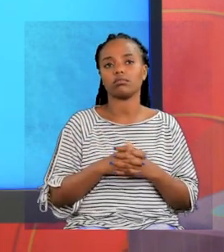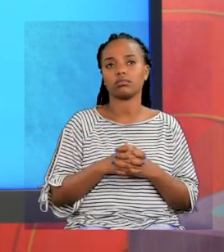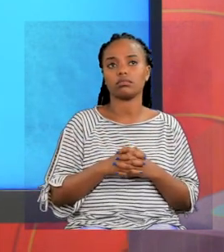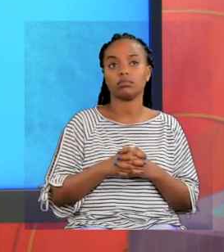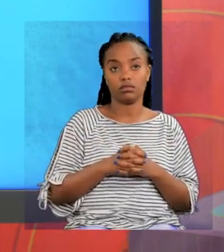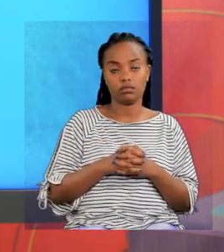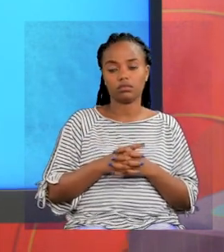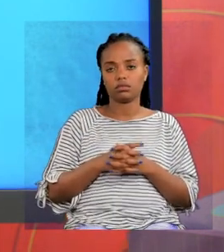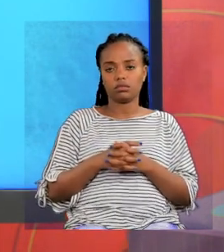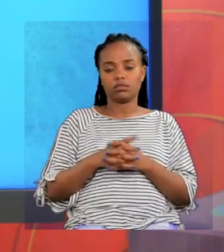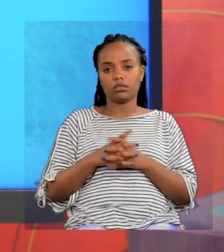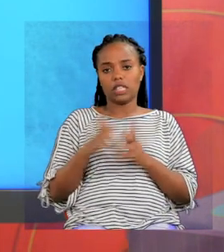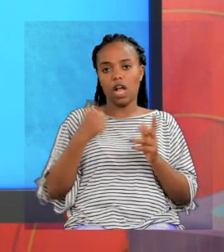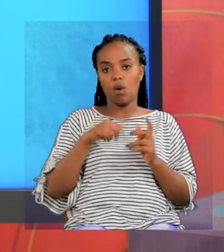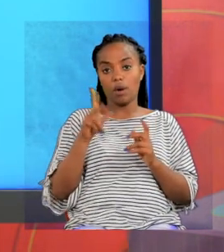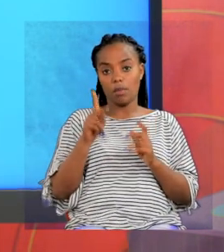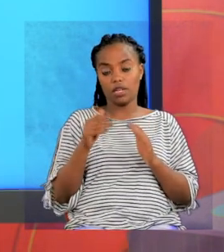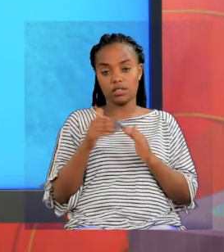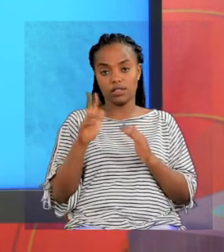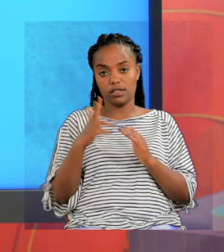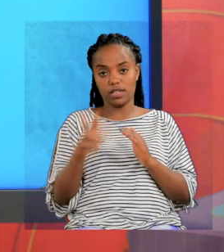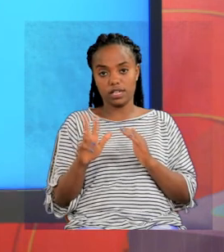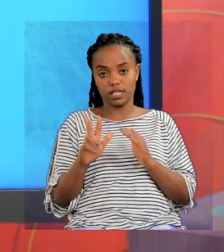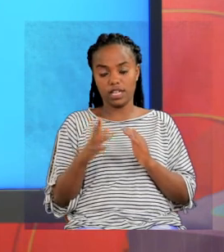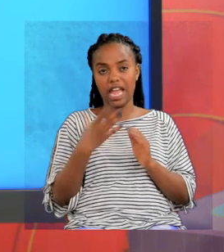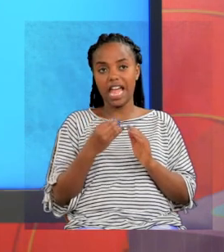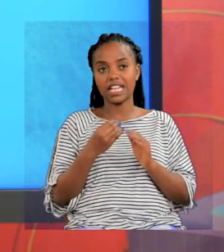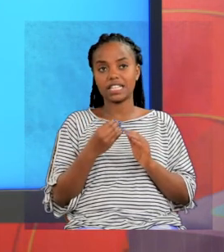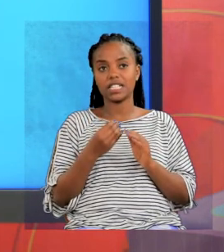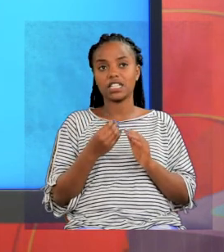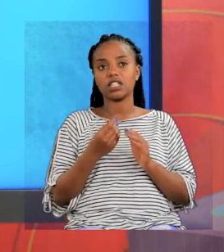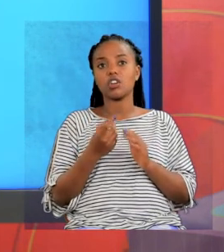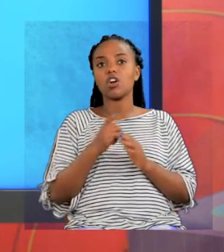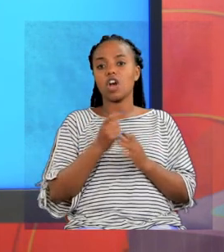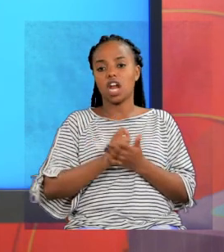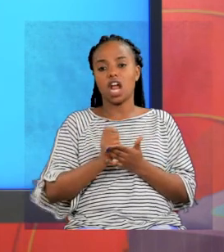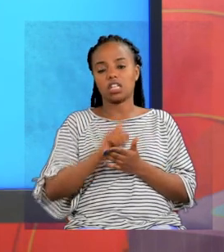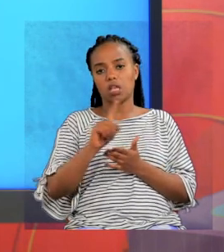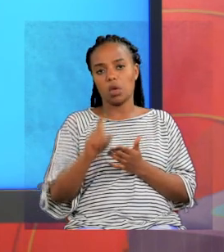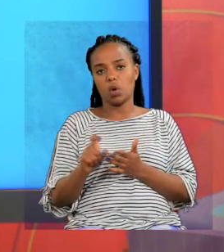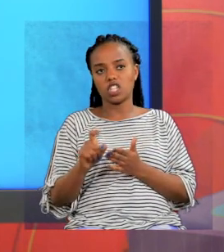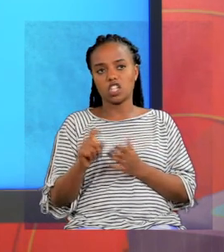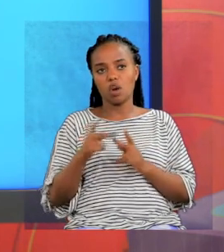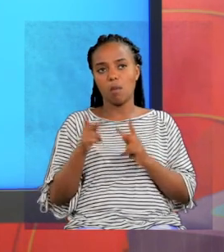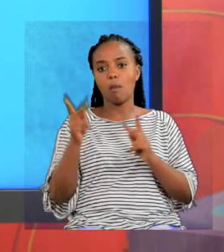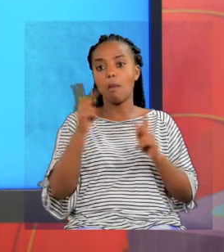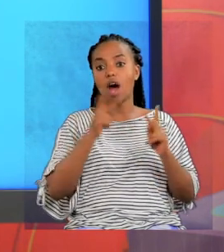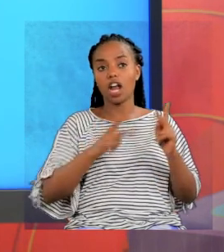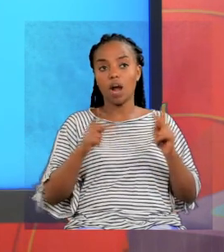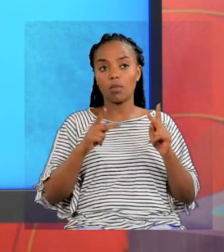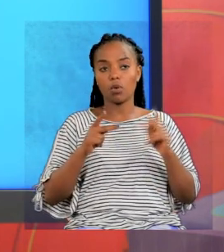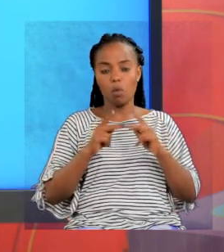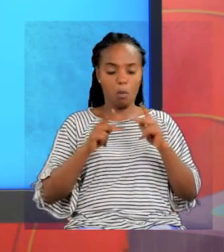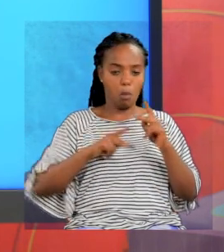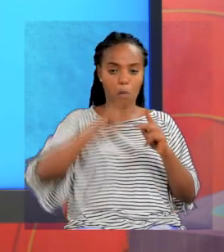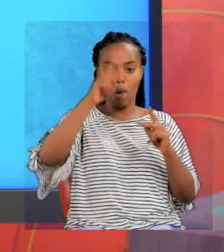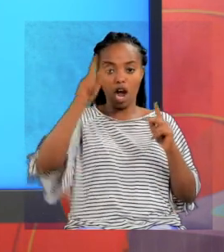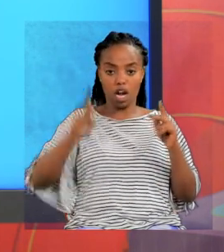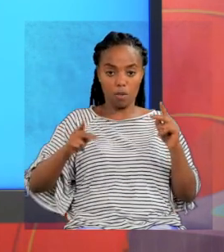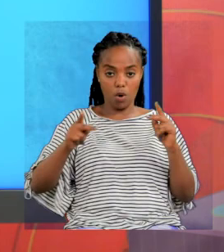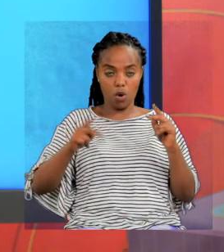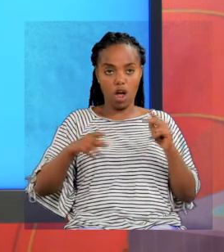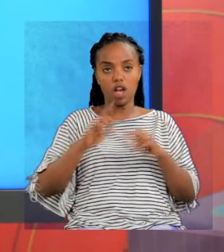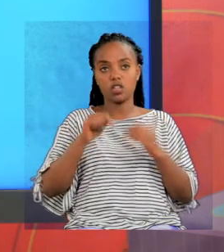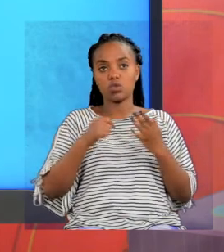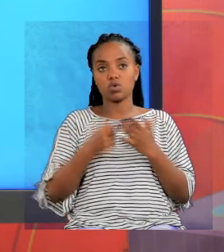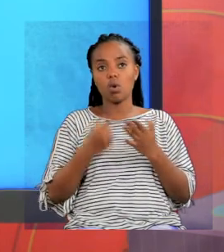or p is 13. And then we write the equation. This is a parabola, its axis parallel to y-axis. So